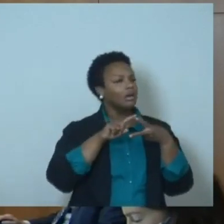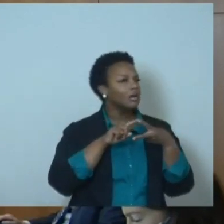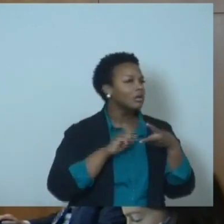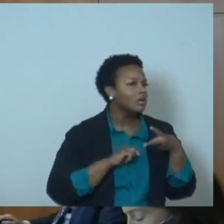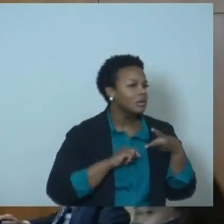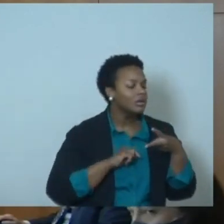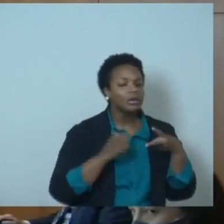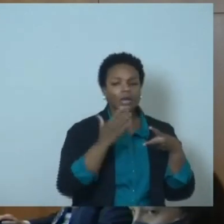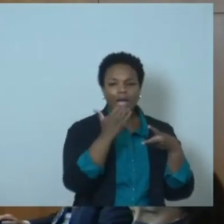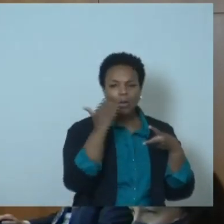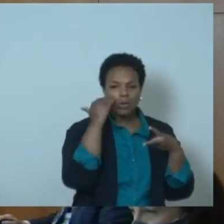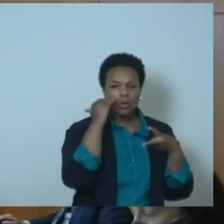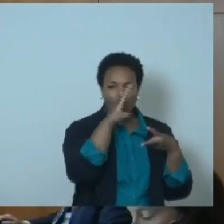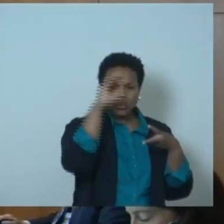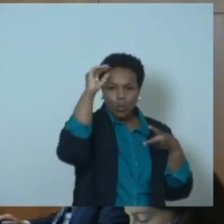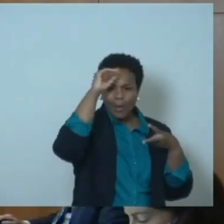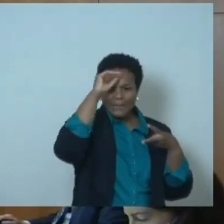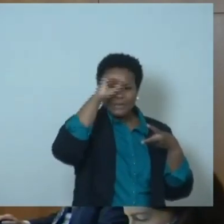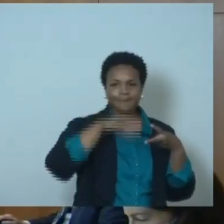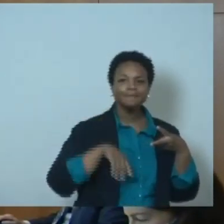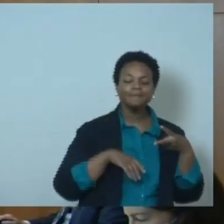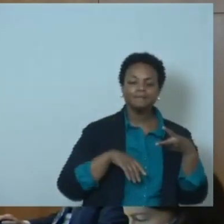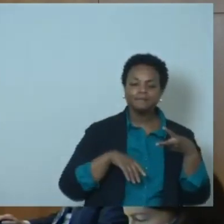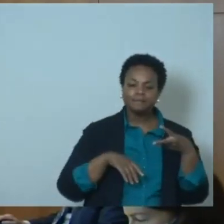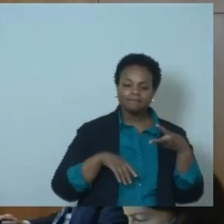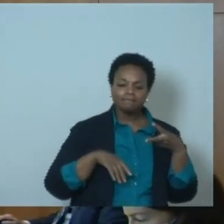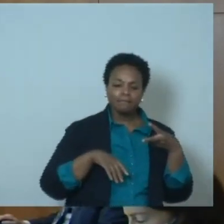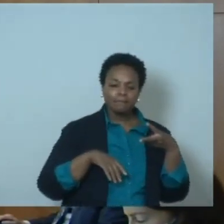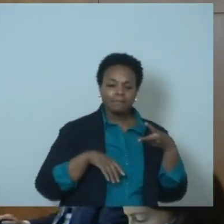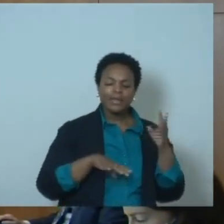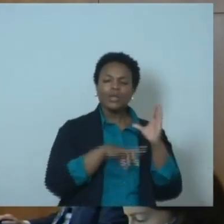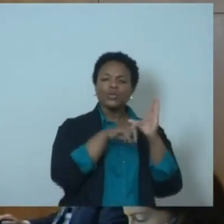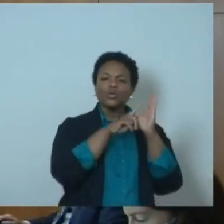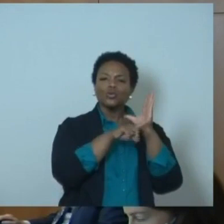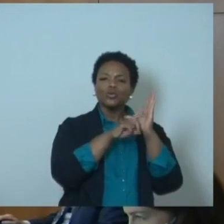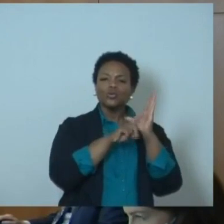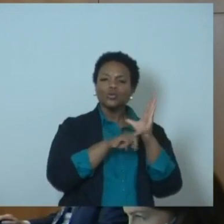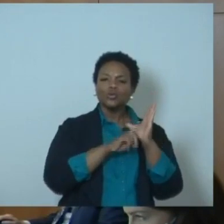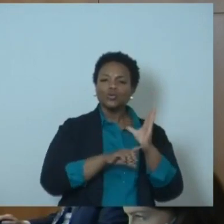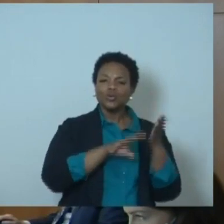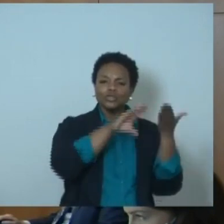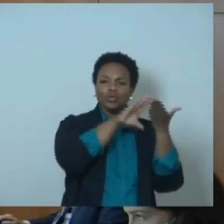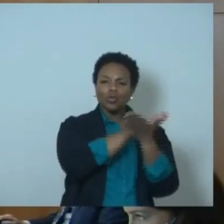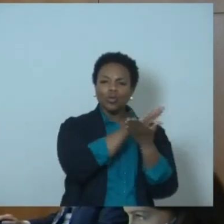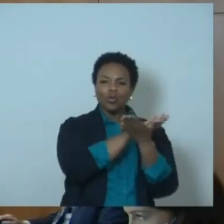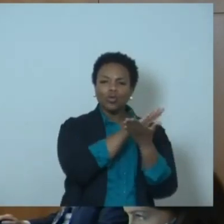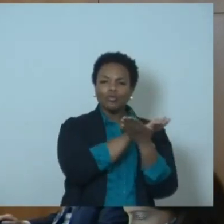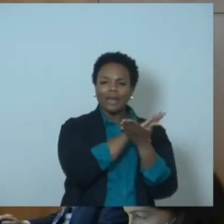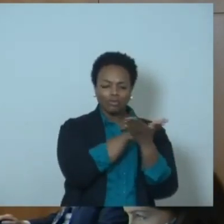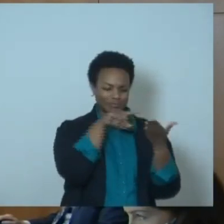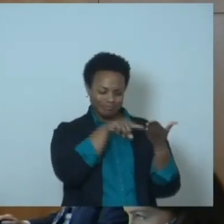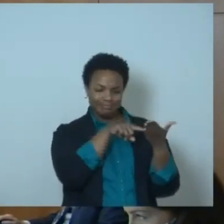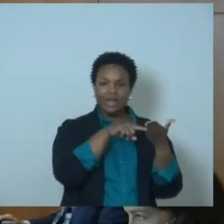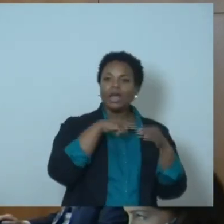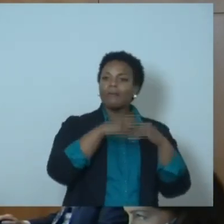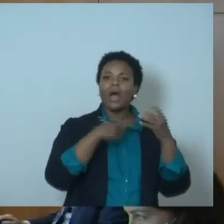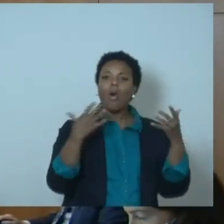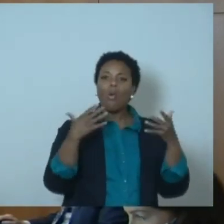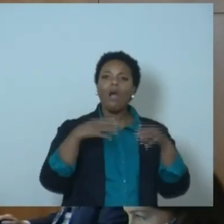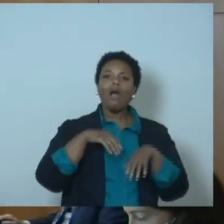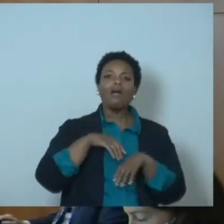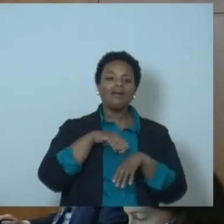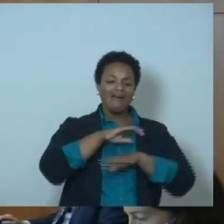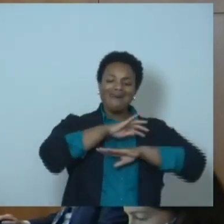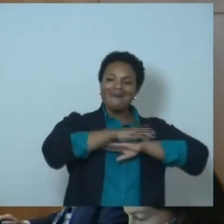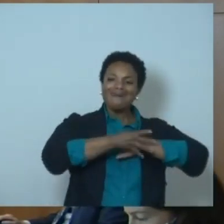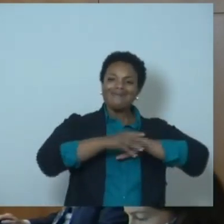your thoughts. There is a research paper out by some scientists at the Gwinnett College whose research says that Navajo and indigenous tribes may be more